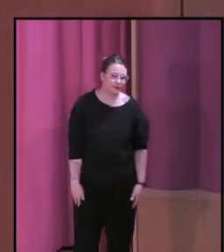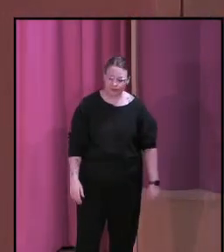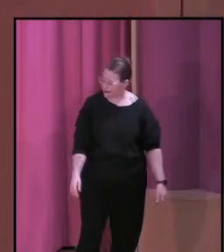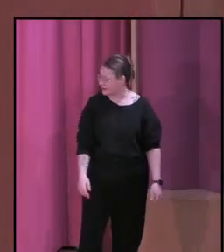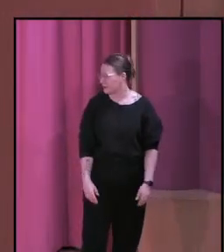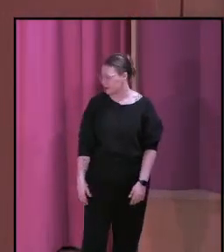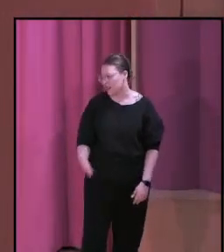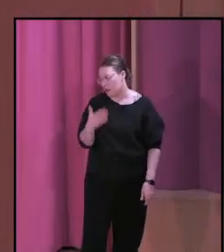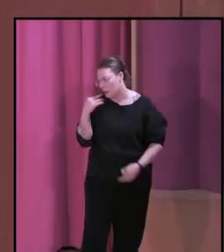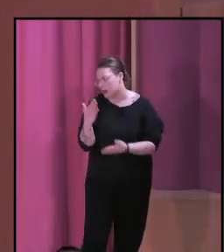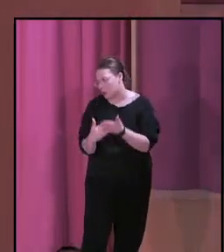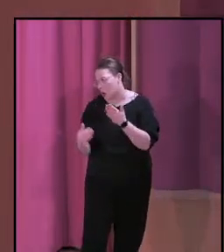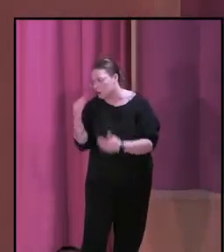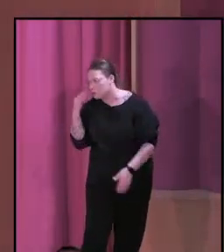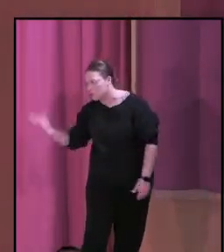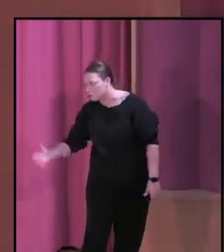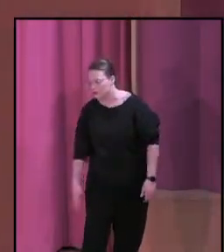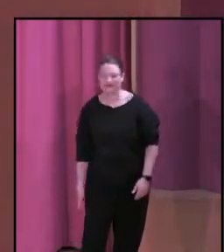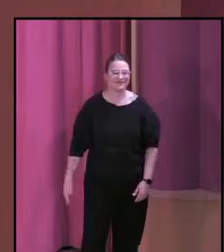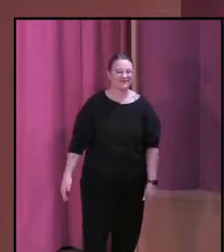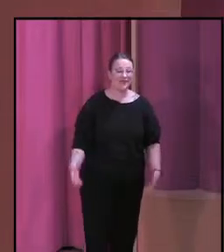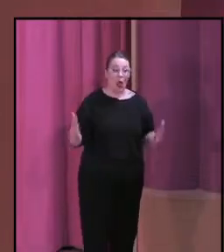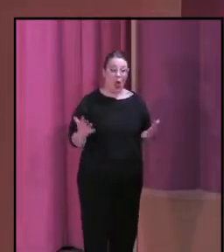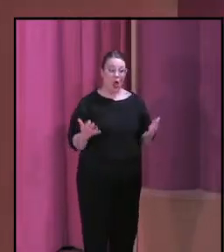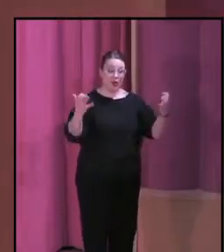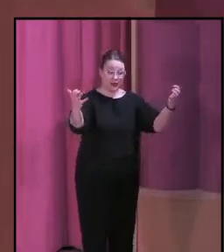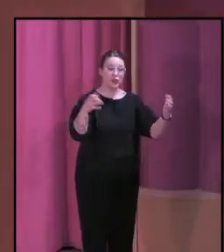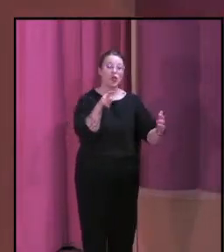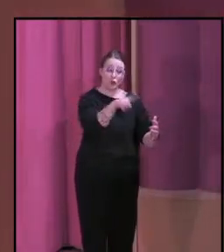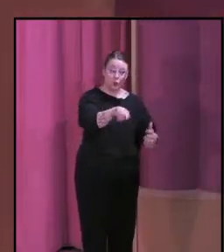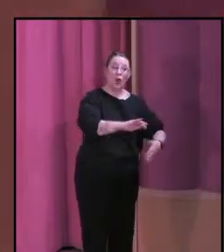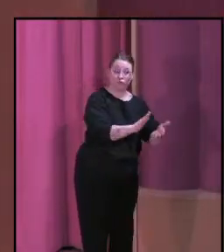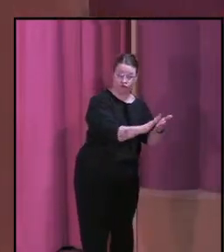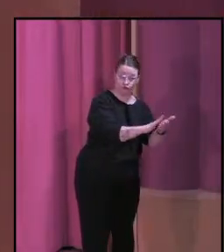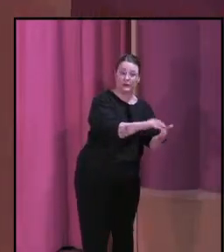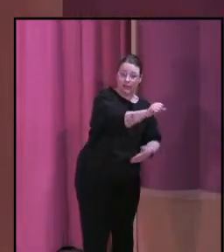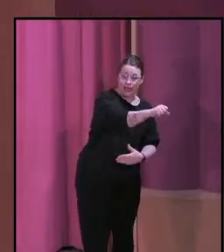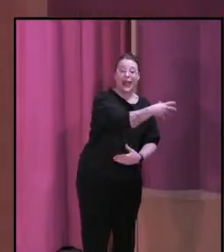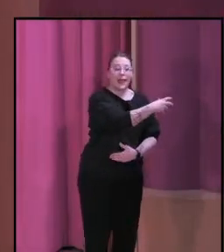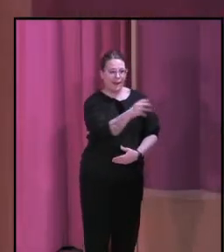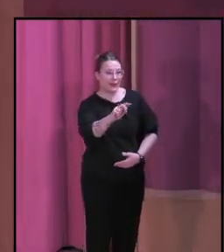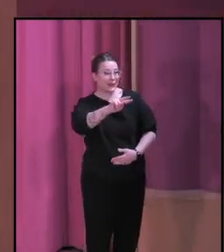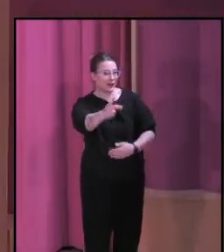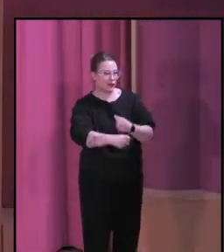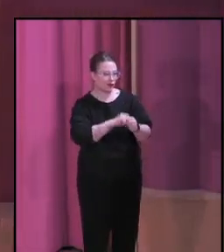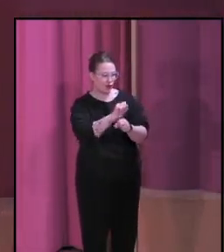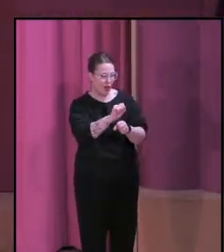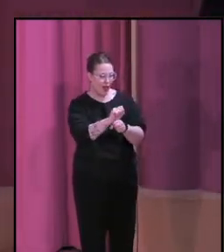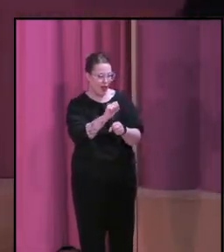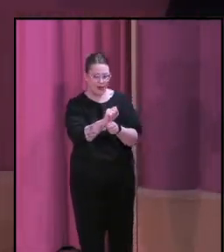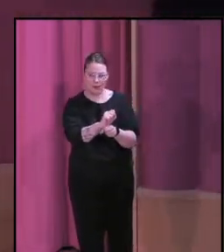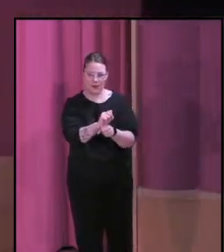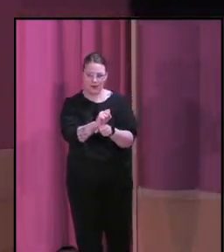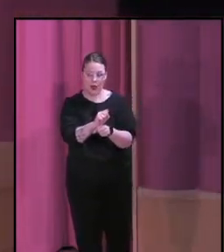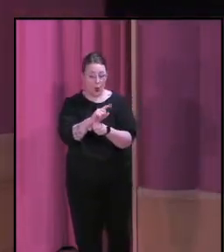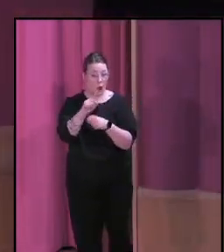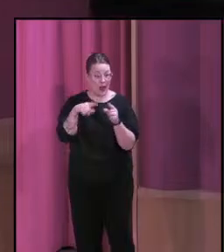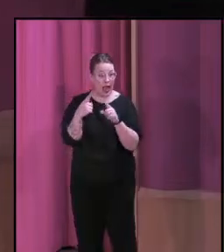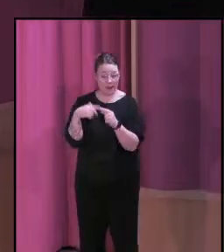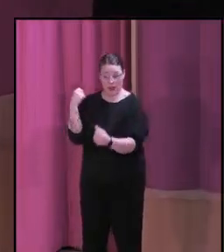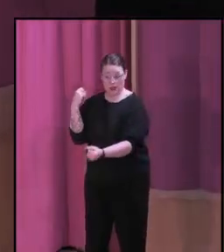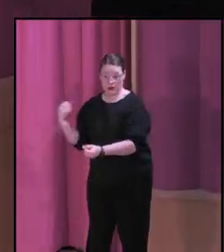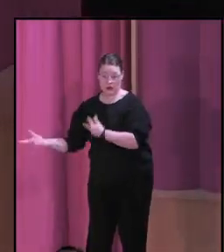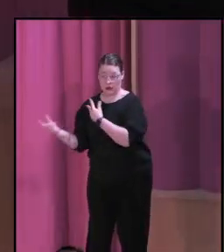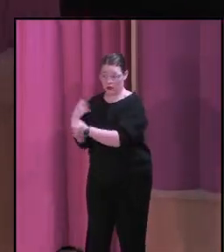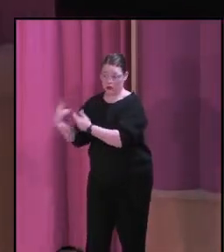It is the best part. All right, audience, you've got one more job. Once I get the yo-yos going around my volunteer, once I get them moving at all, I'd like you to